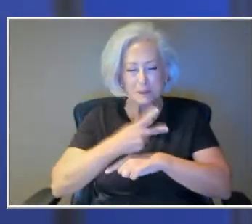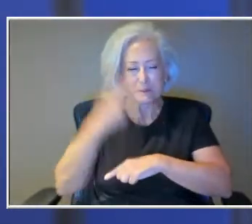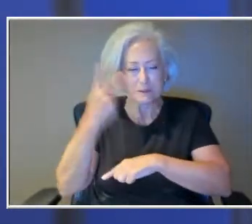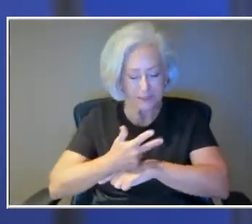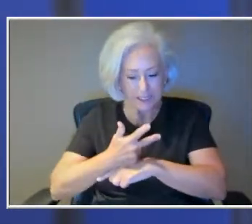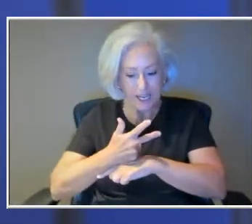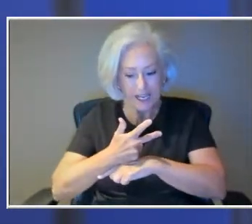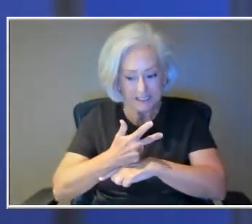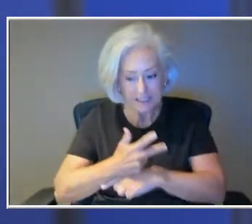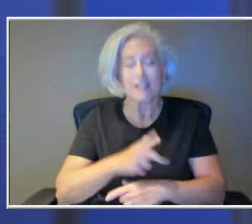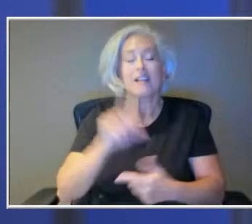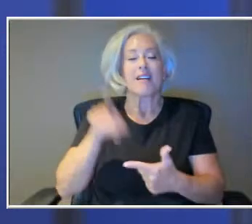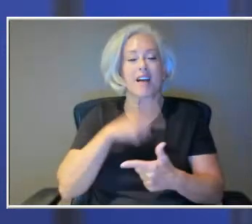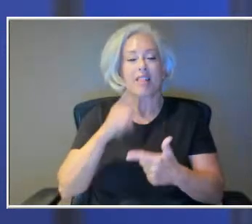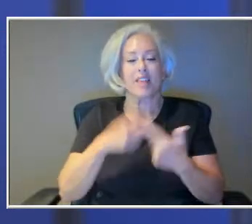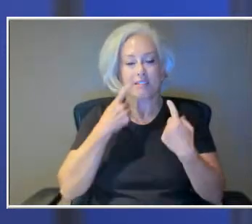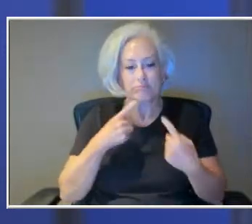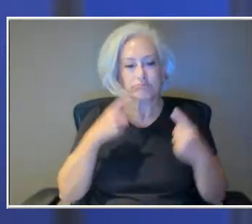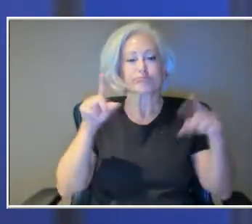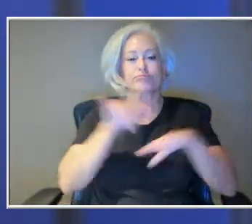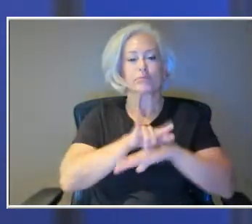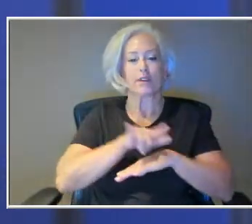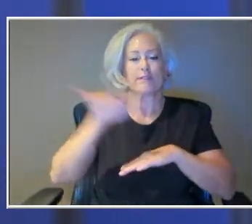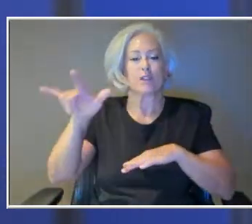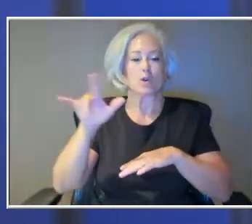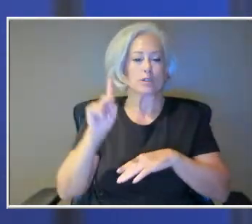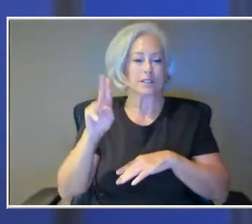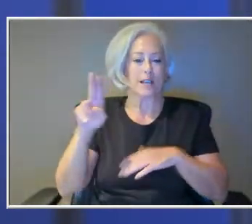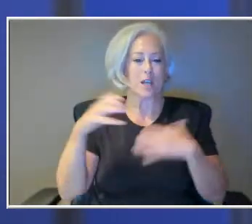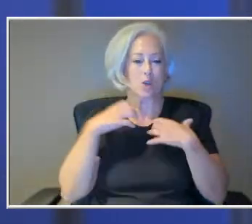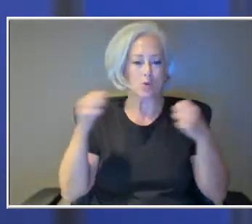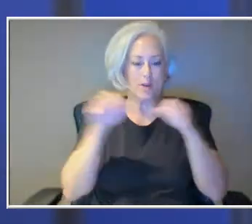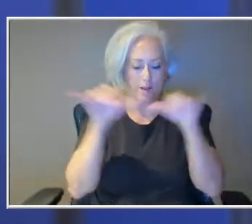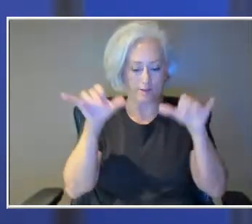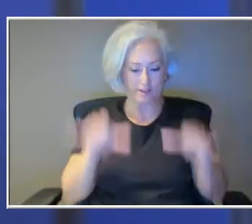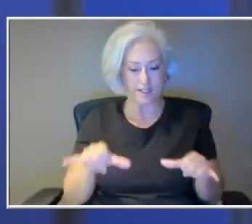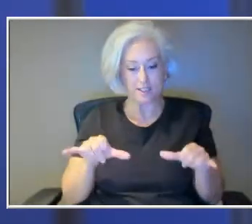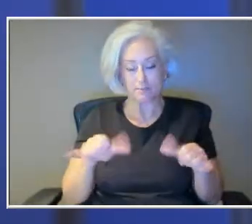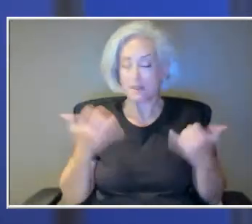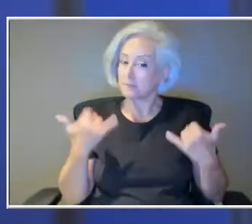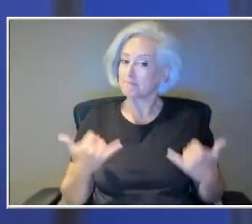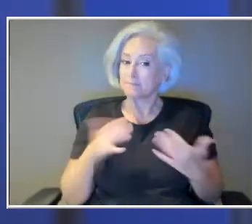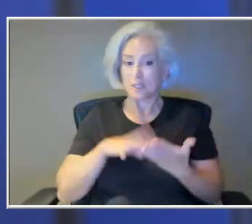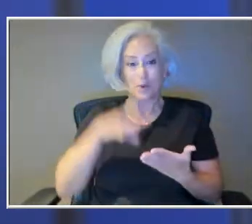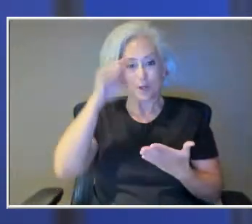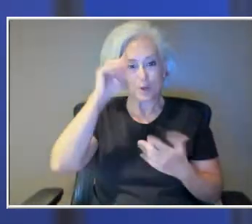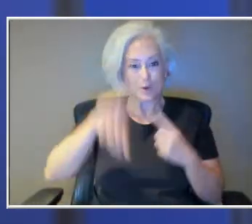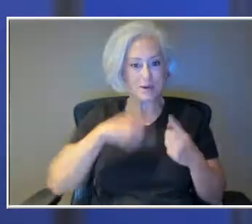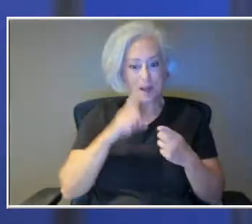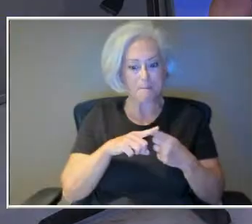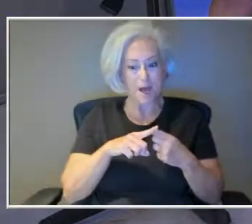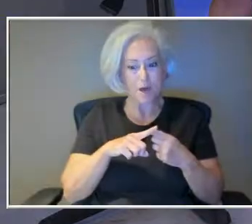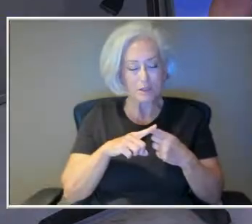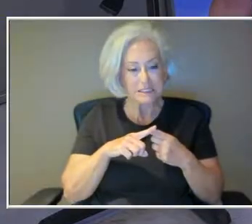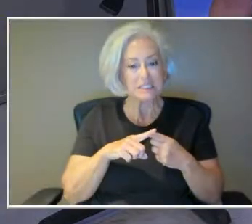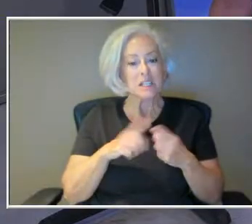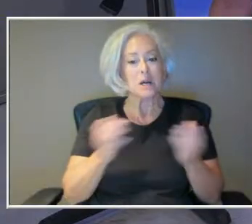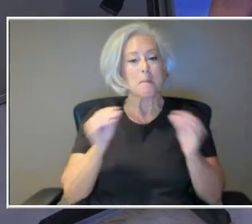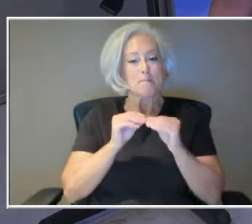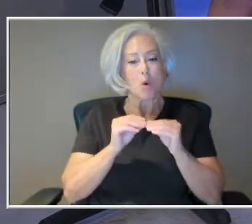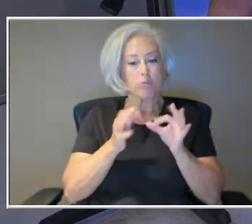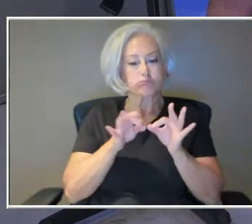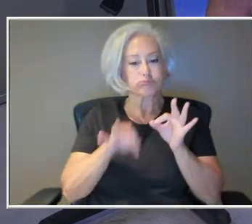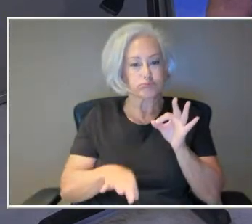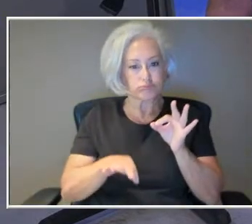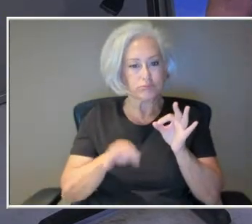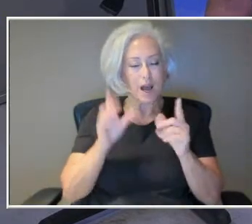System. And we'll learn about the less invasive treatment option that doesn't require cutting open the skull. We are joined by Denise